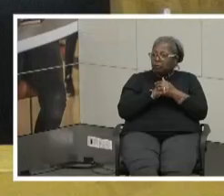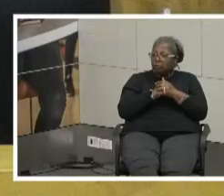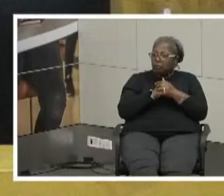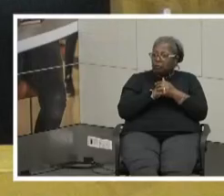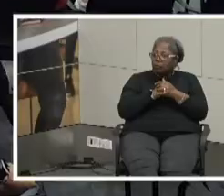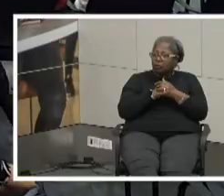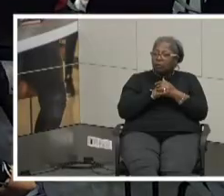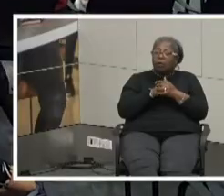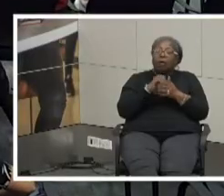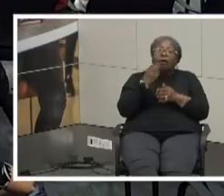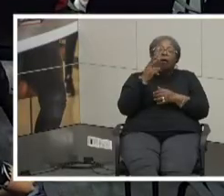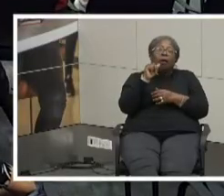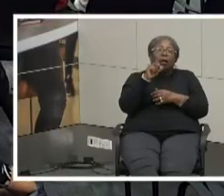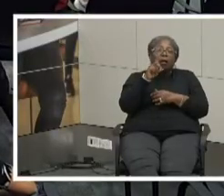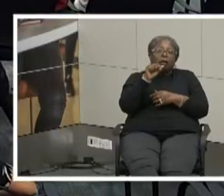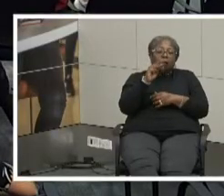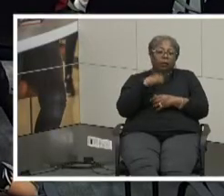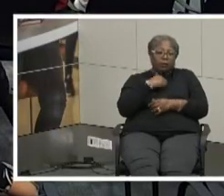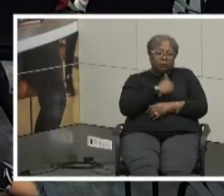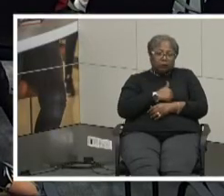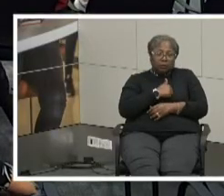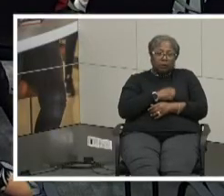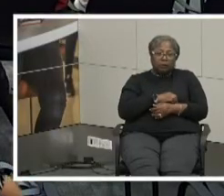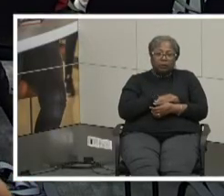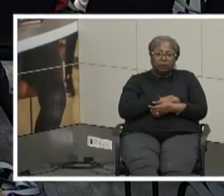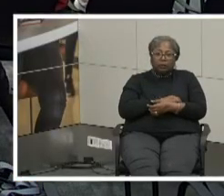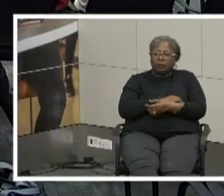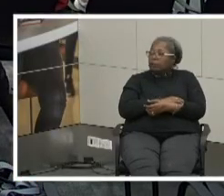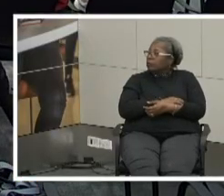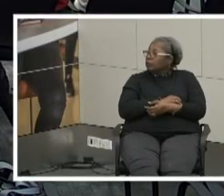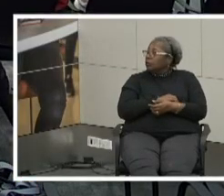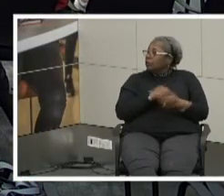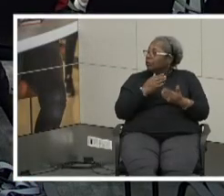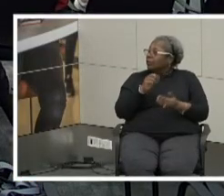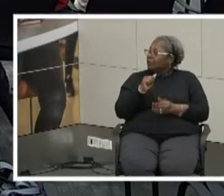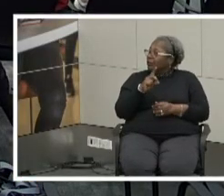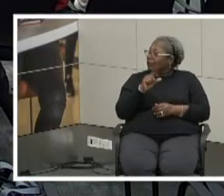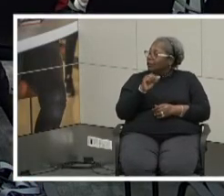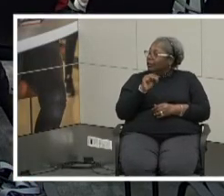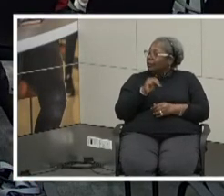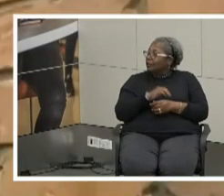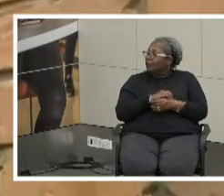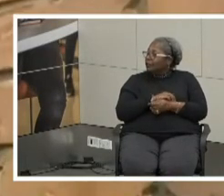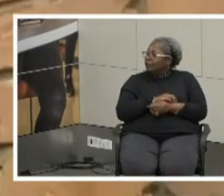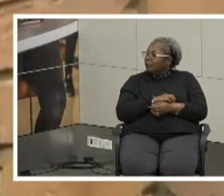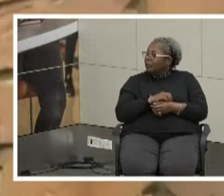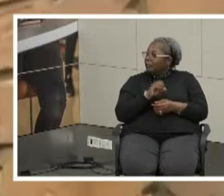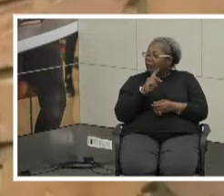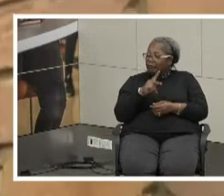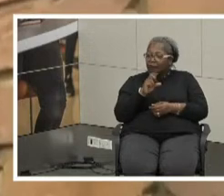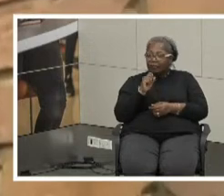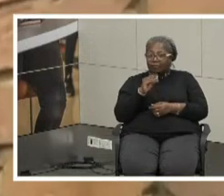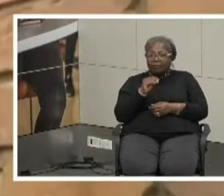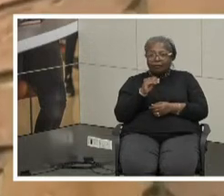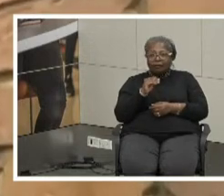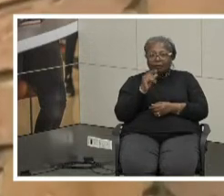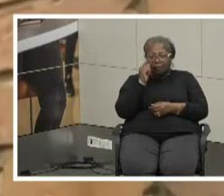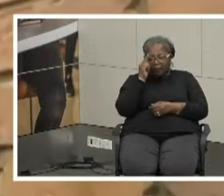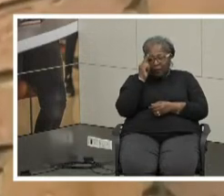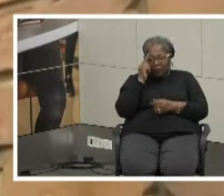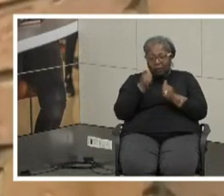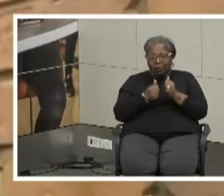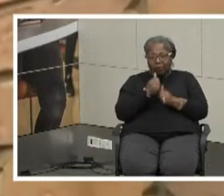did somebody have a question oh Adam I'm sorry go ahead Adam all right so